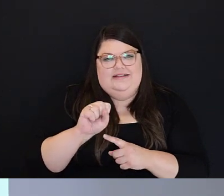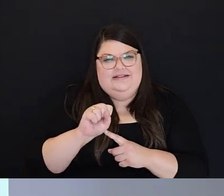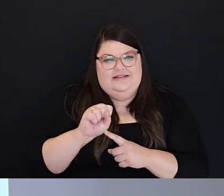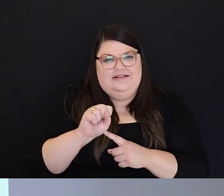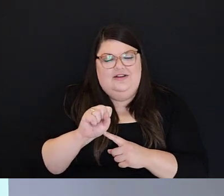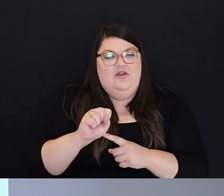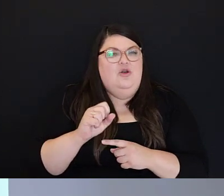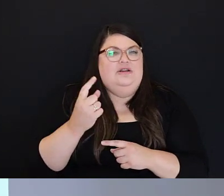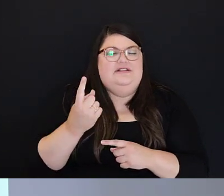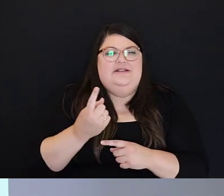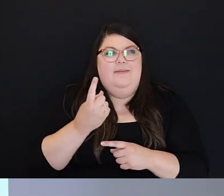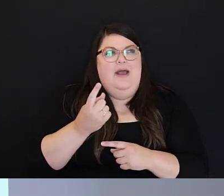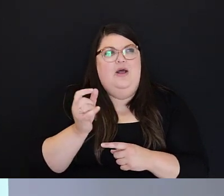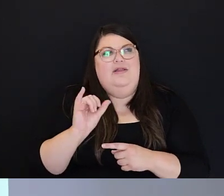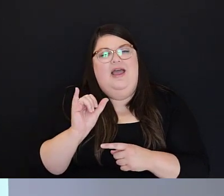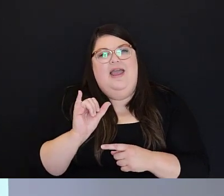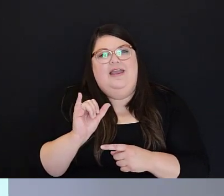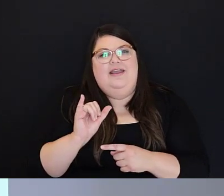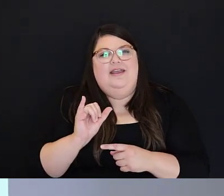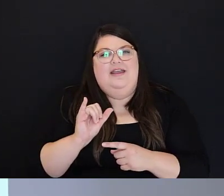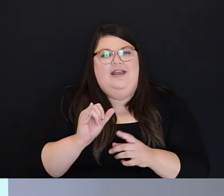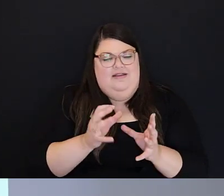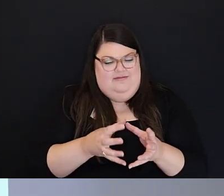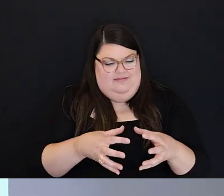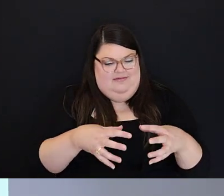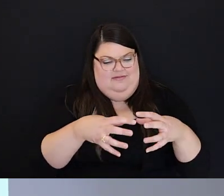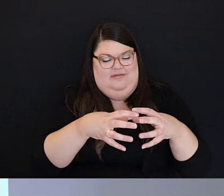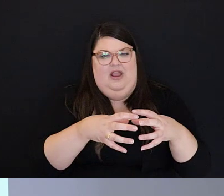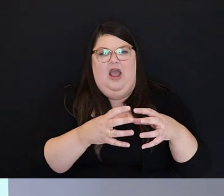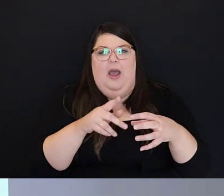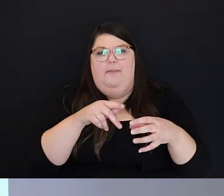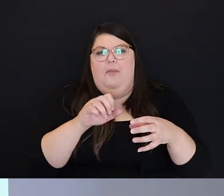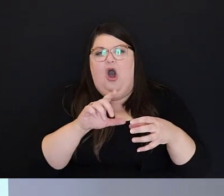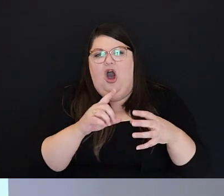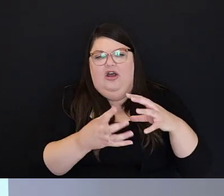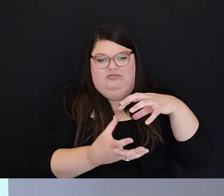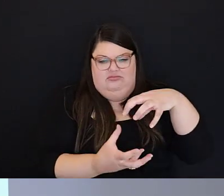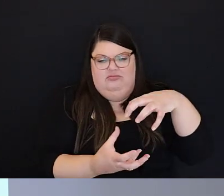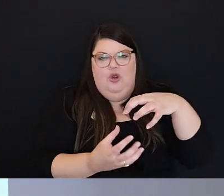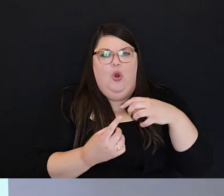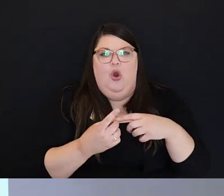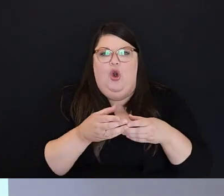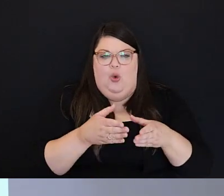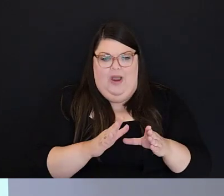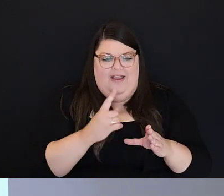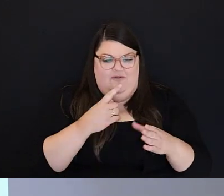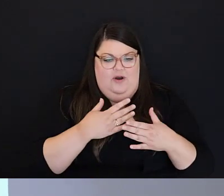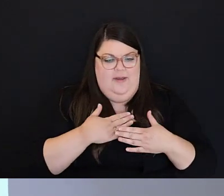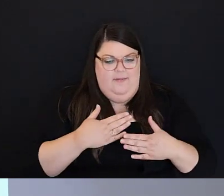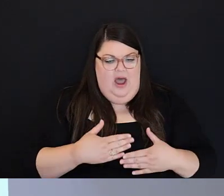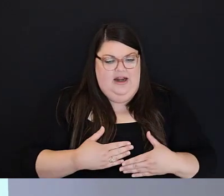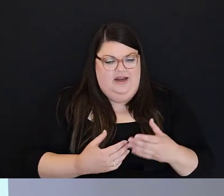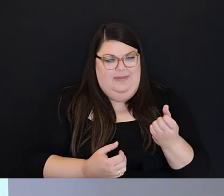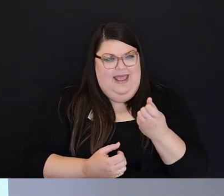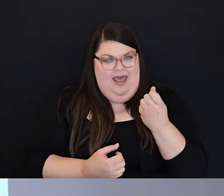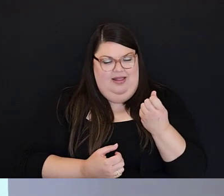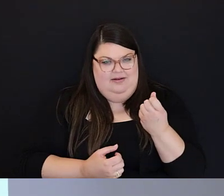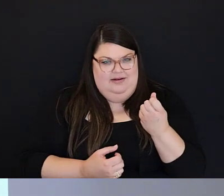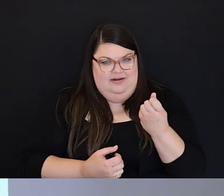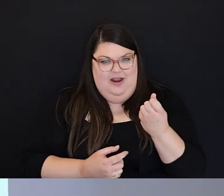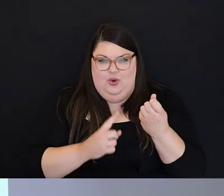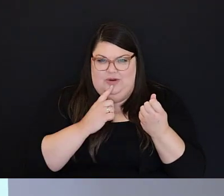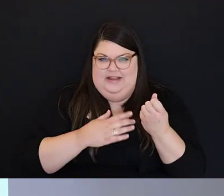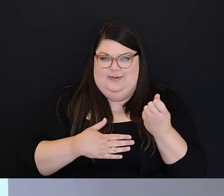or somehow almost like receptacles or pods or ways for the body to be held, which I